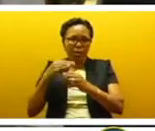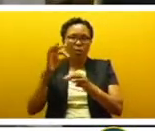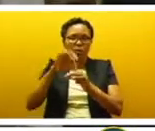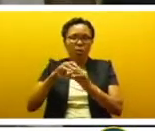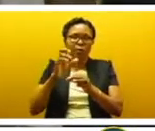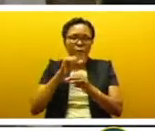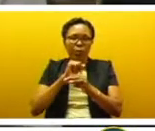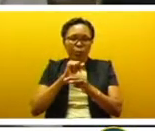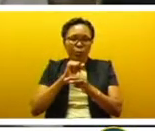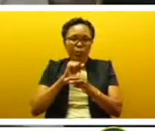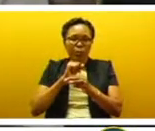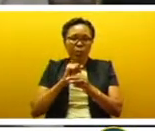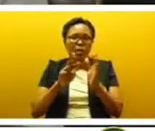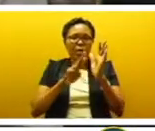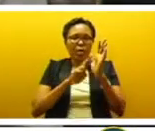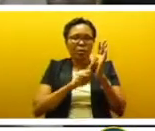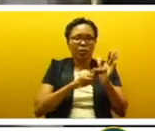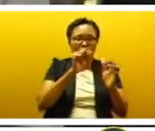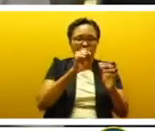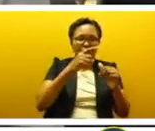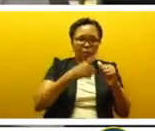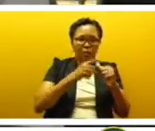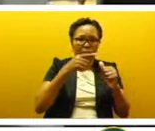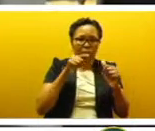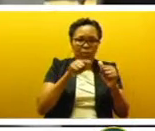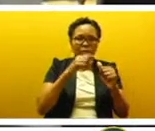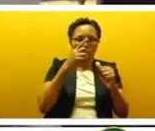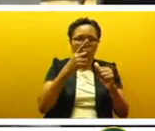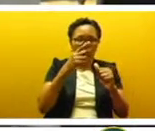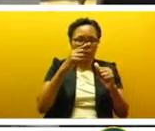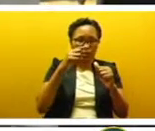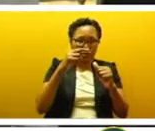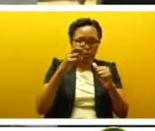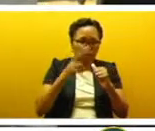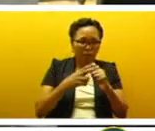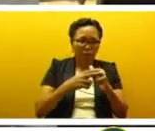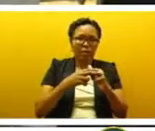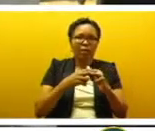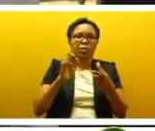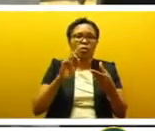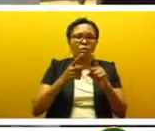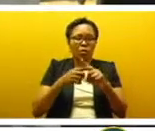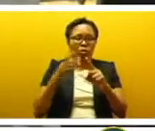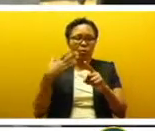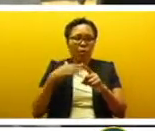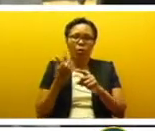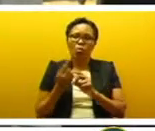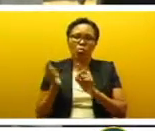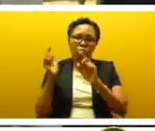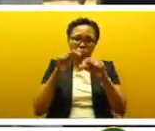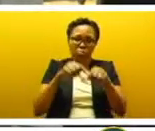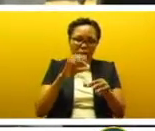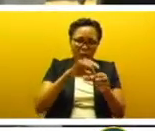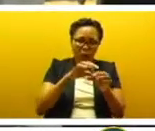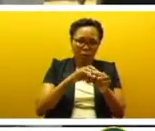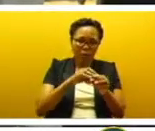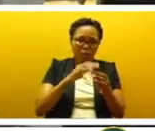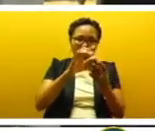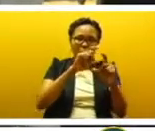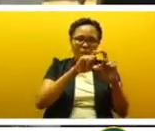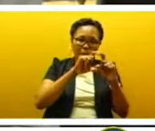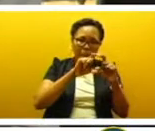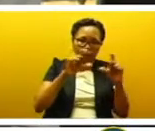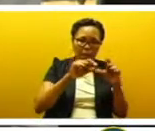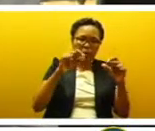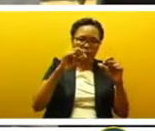who voted represented 56.17 of the total registered voters of 22 that. At paragraph 26 of the replying